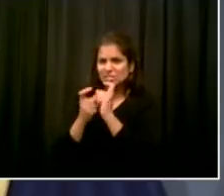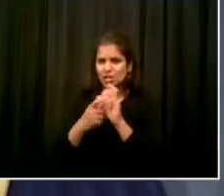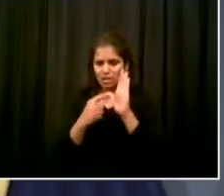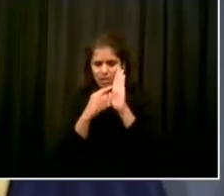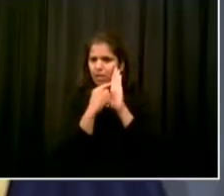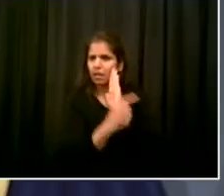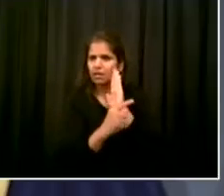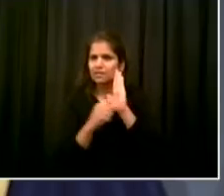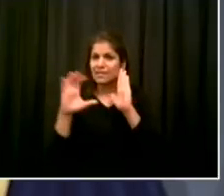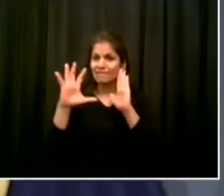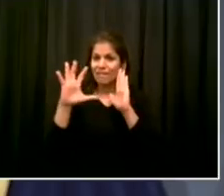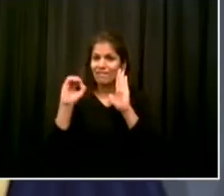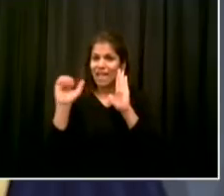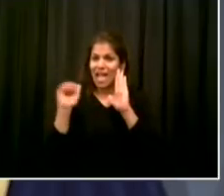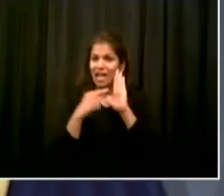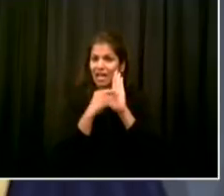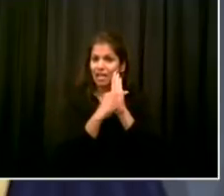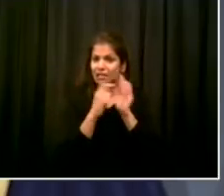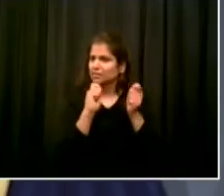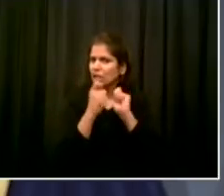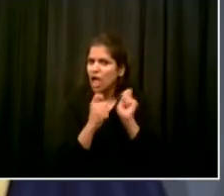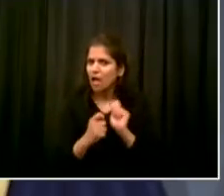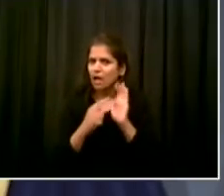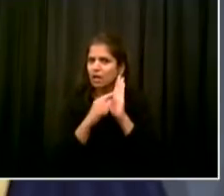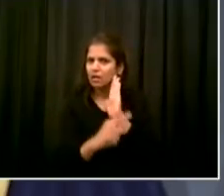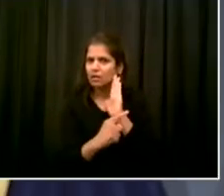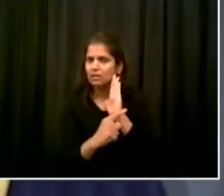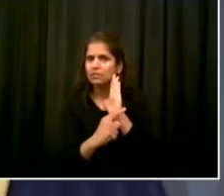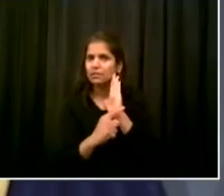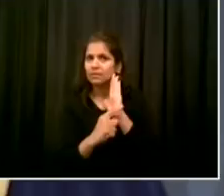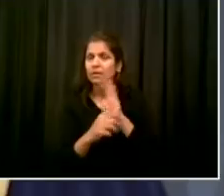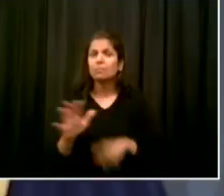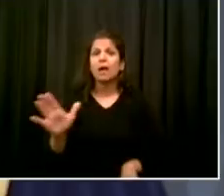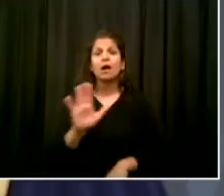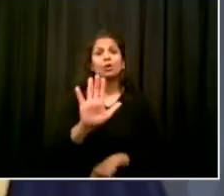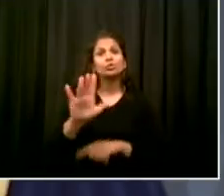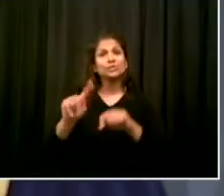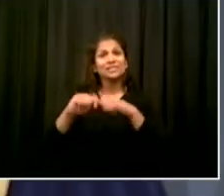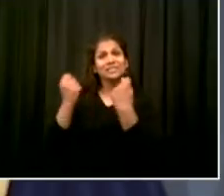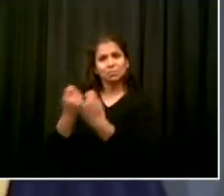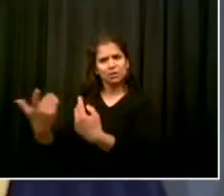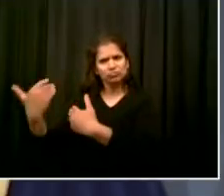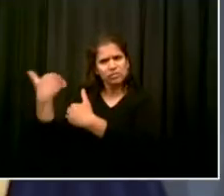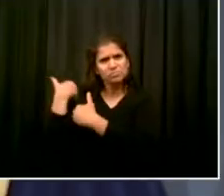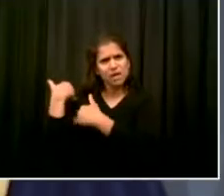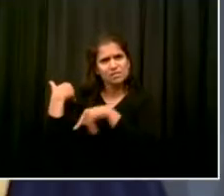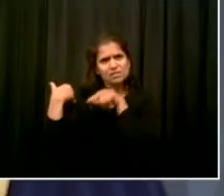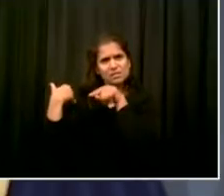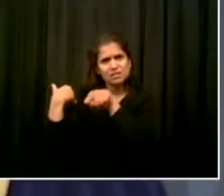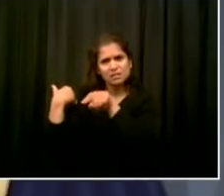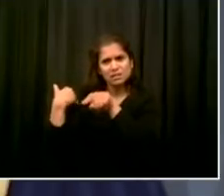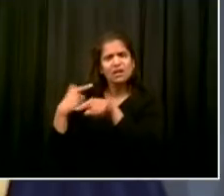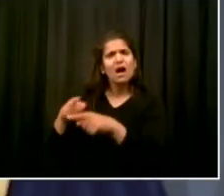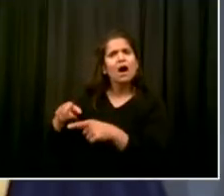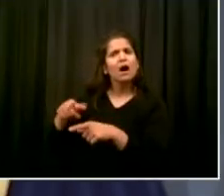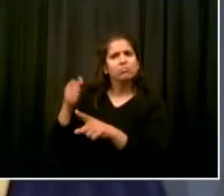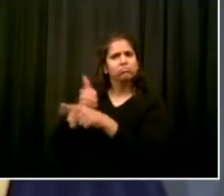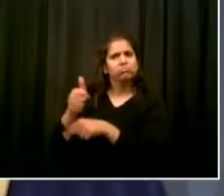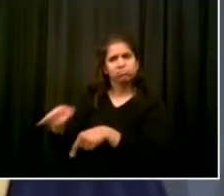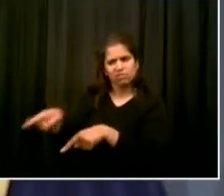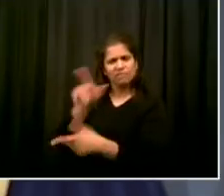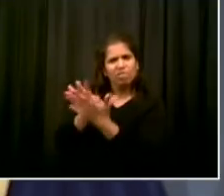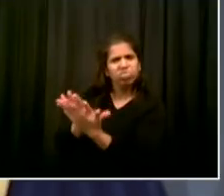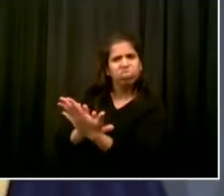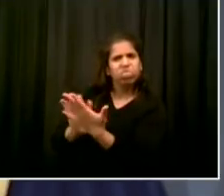transparency sooner. Bridget, look, I've spoken to her before, I'm going to do it again. The corporation counsel at the